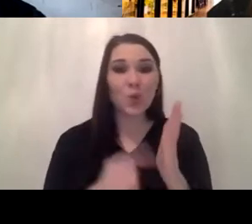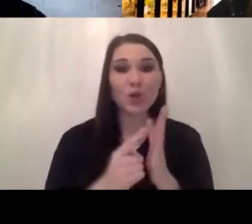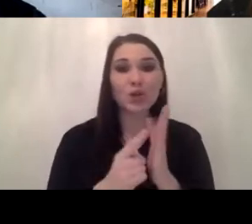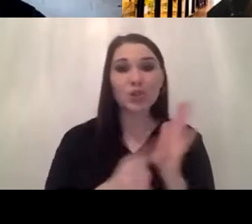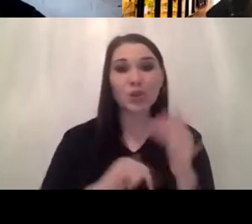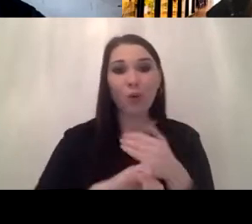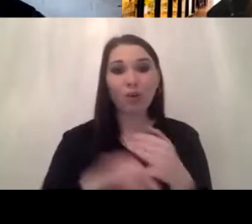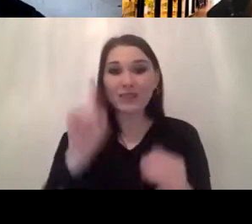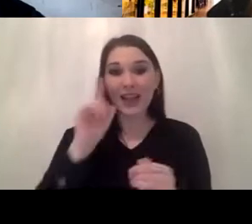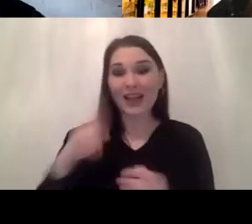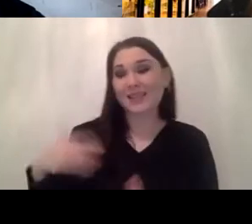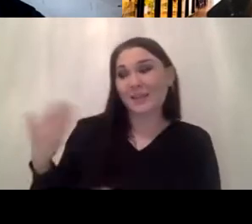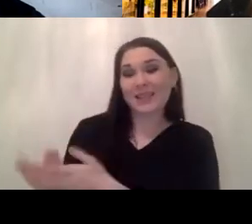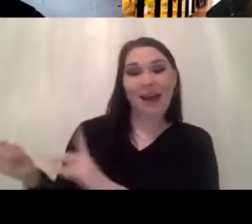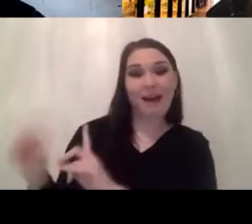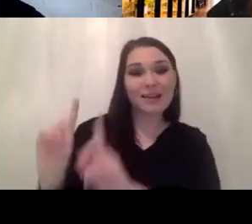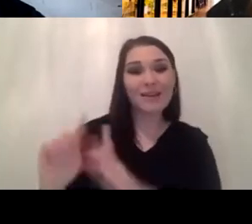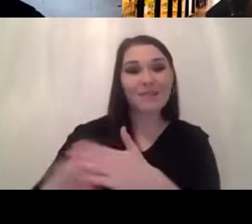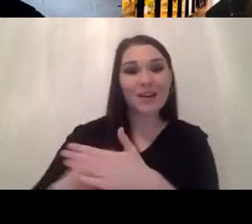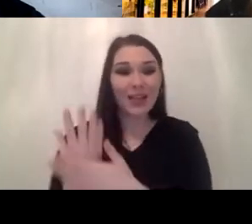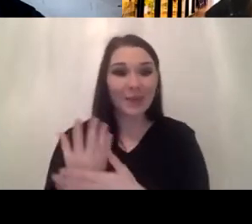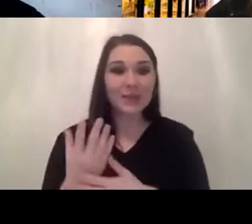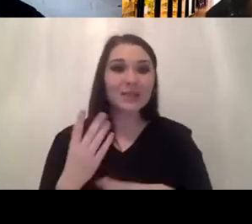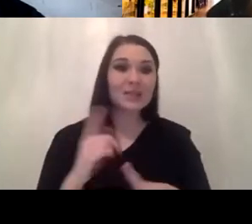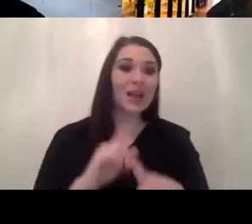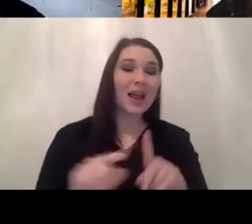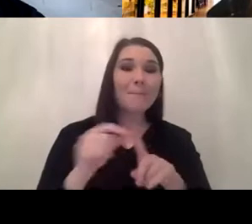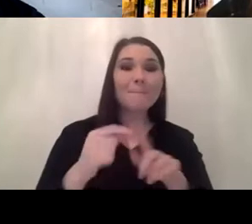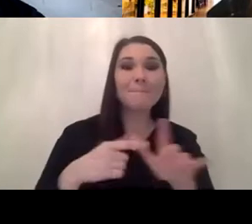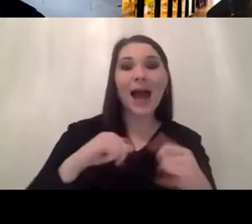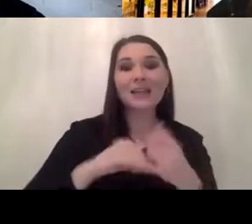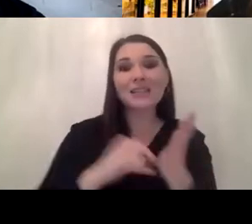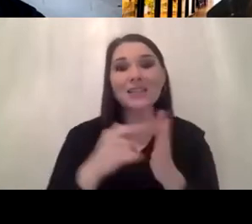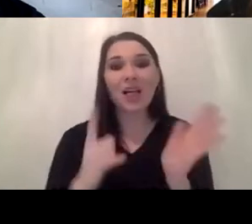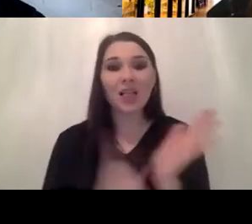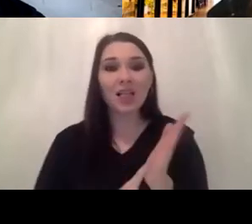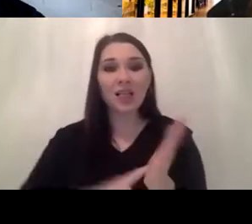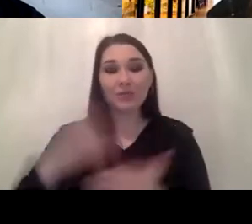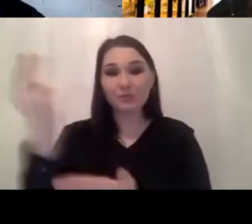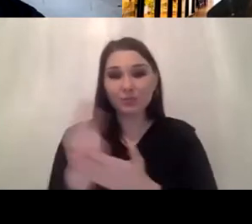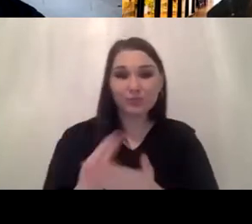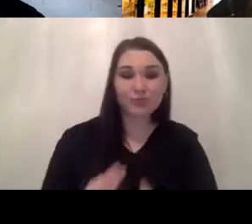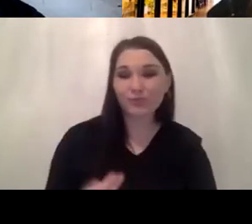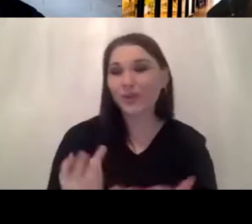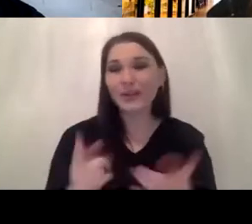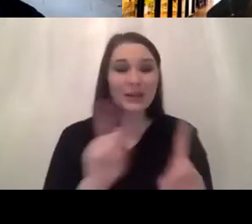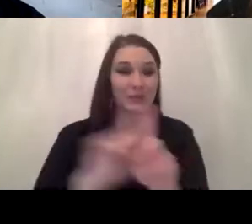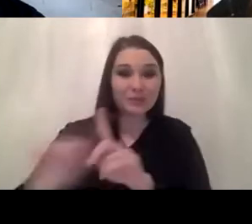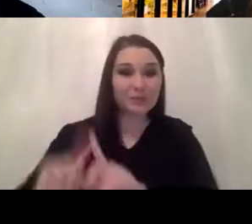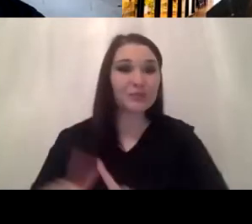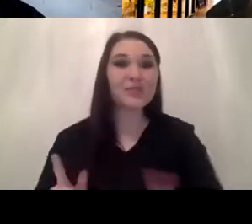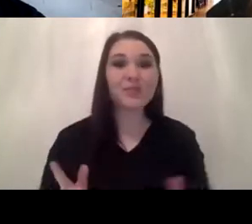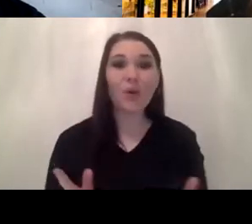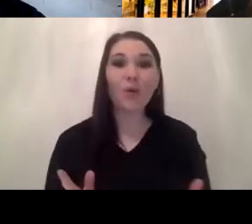sit beside the developers anymore. So tools like Pastel, being able to kind of mark up wireframes and that kind of stuff. So it was